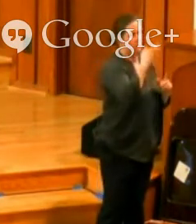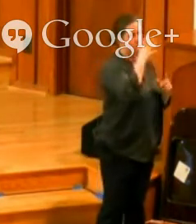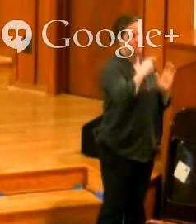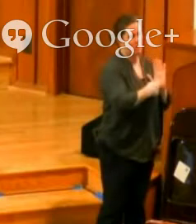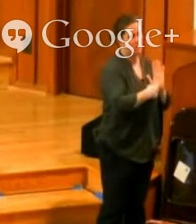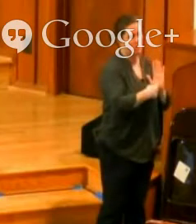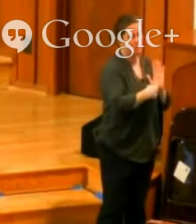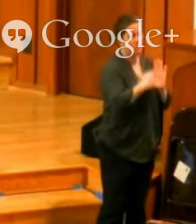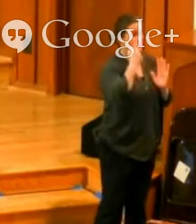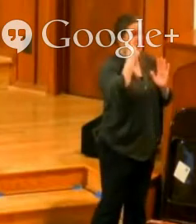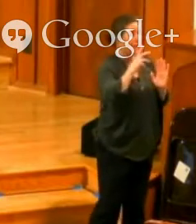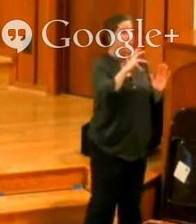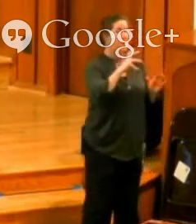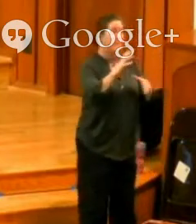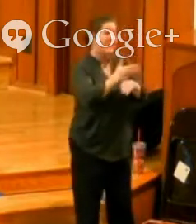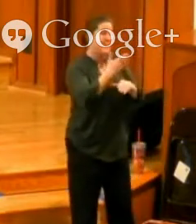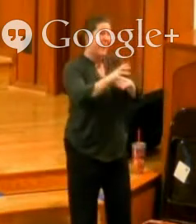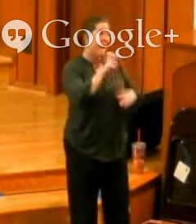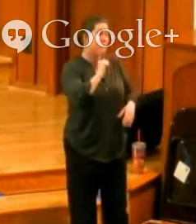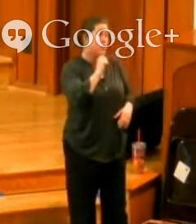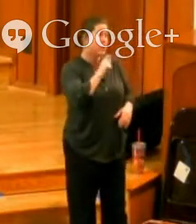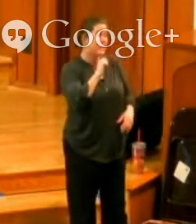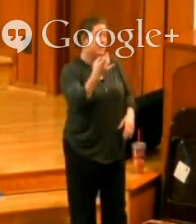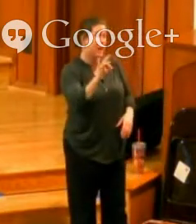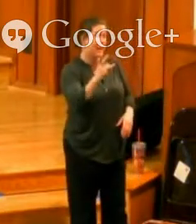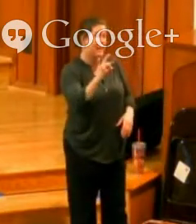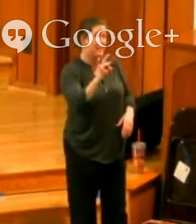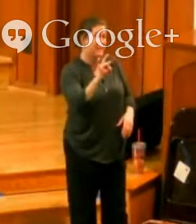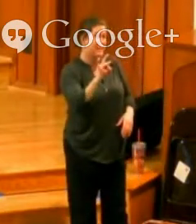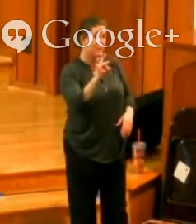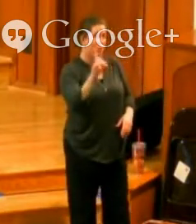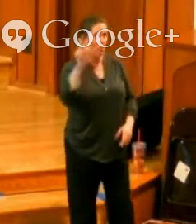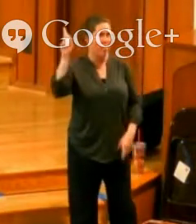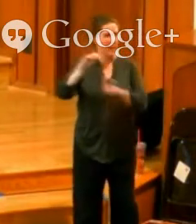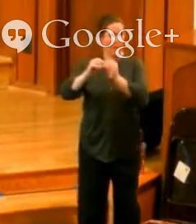The average 18-year-old has witnessed, what is that number there?